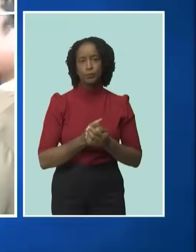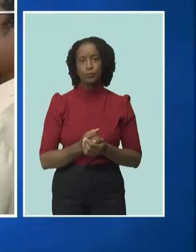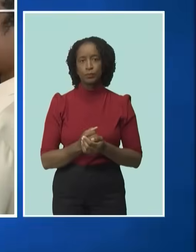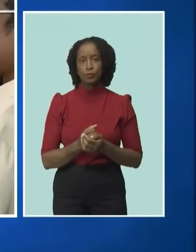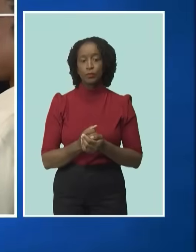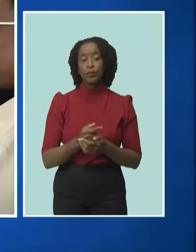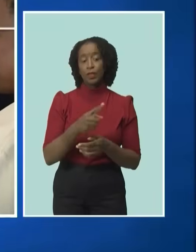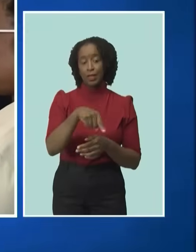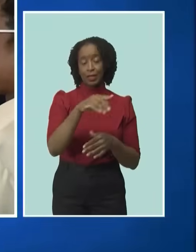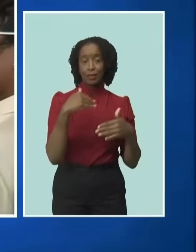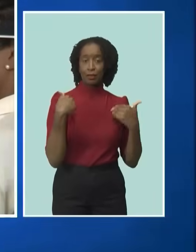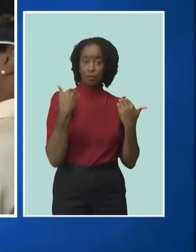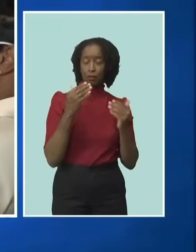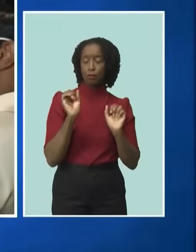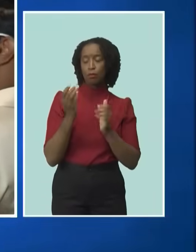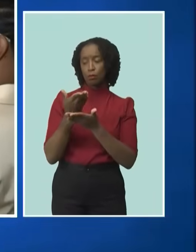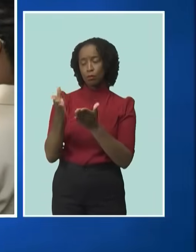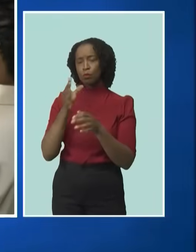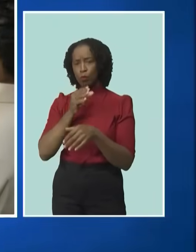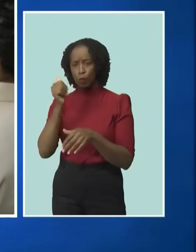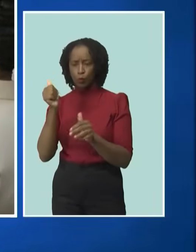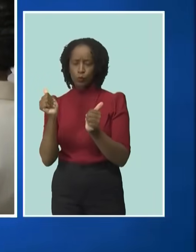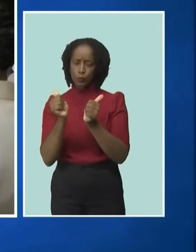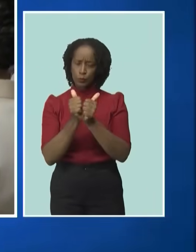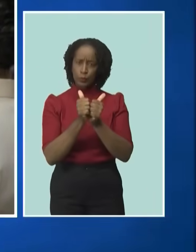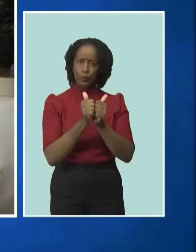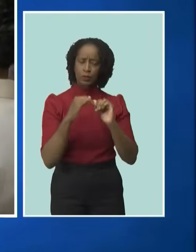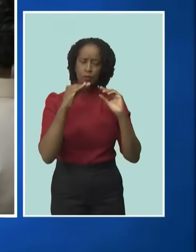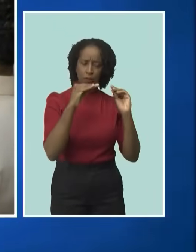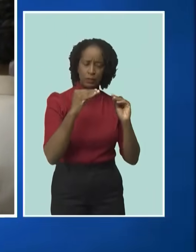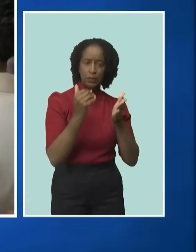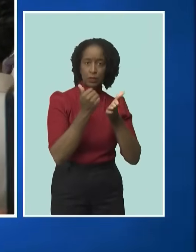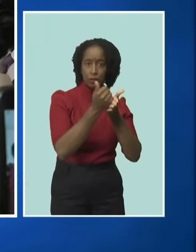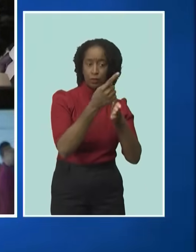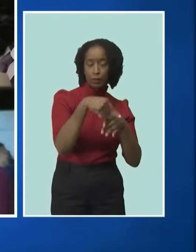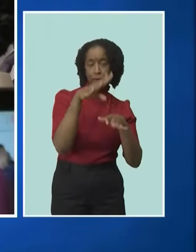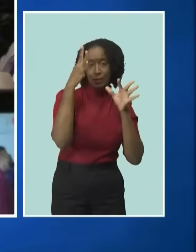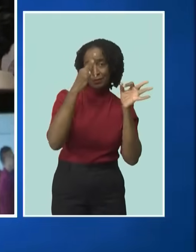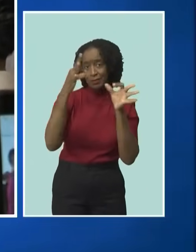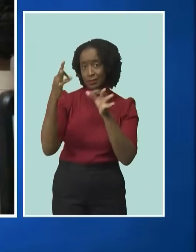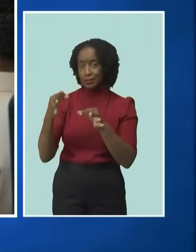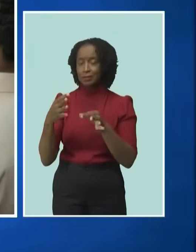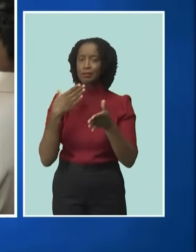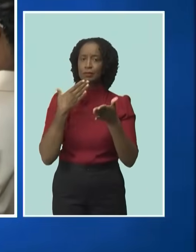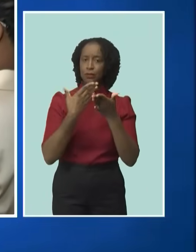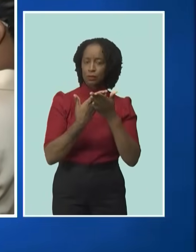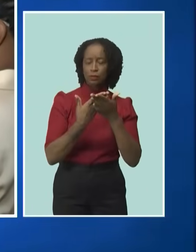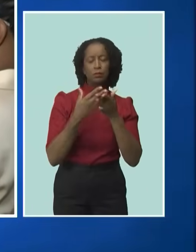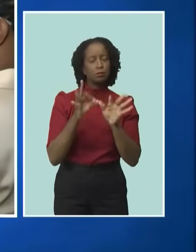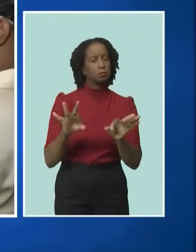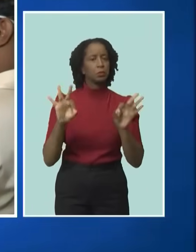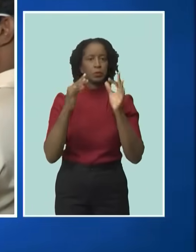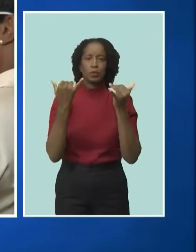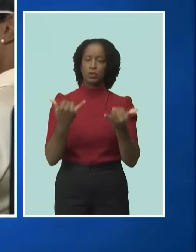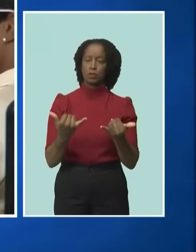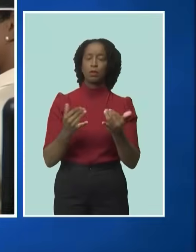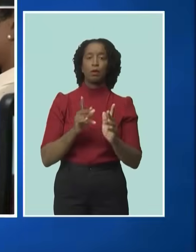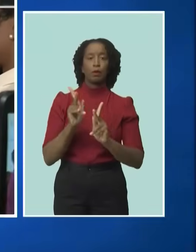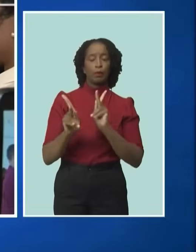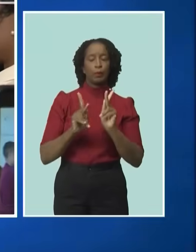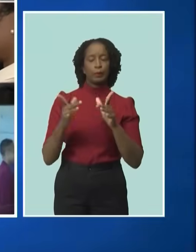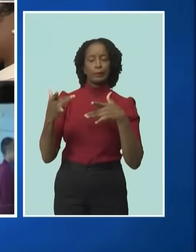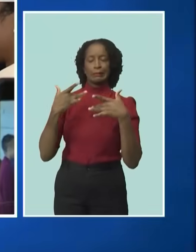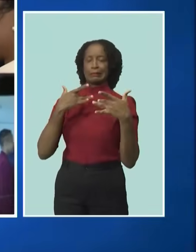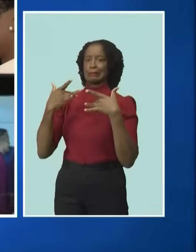younger generation, encouraging them to walk the right path. She says this is needed at this time when Barbadians are concerned about the level of